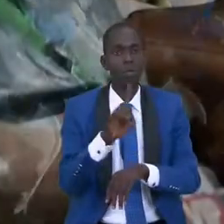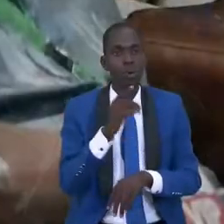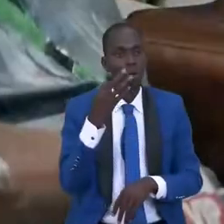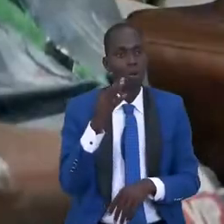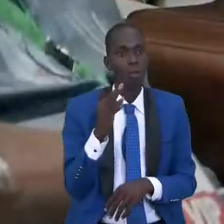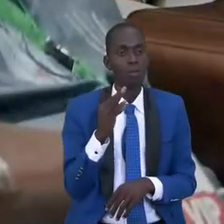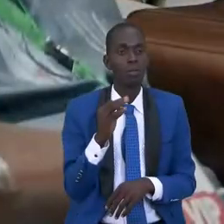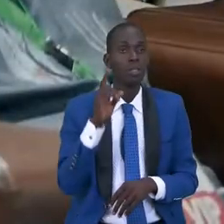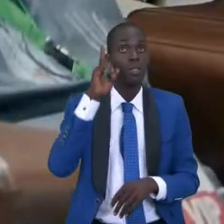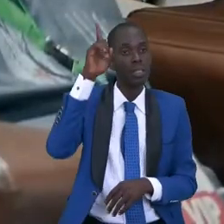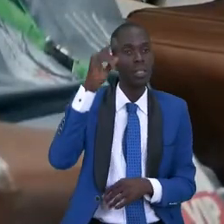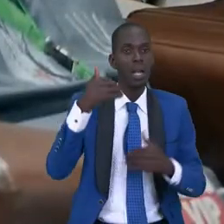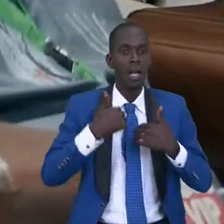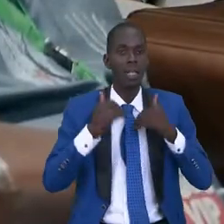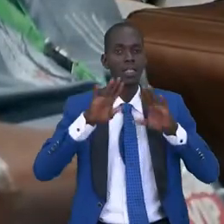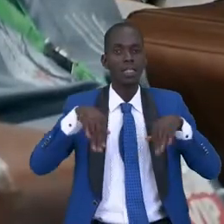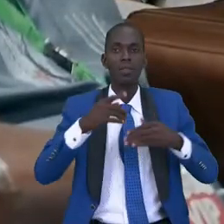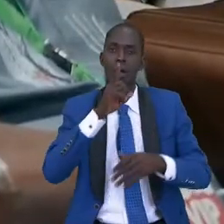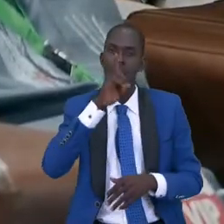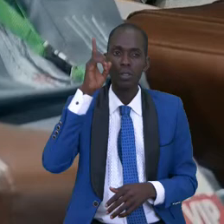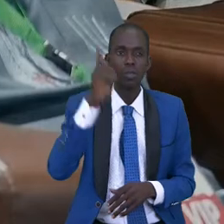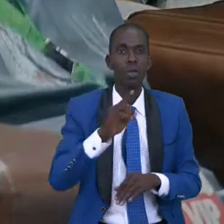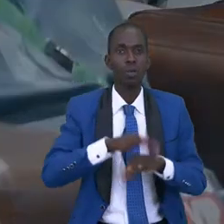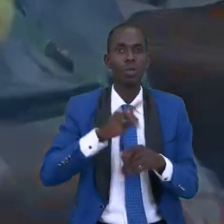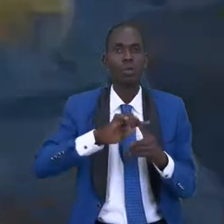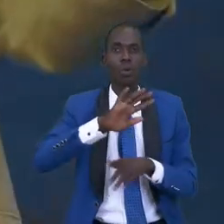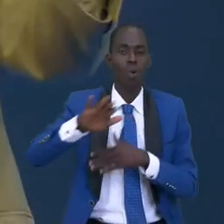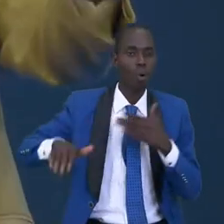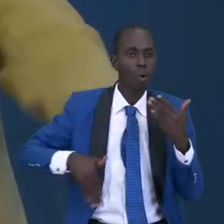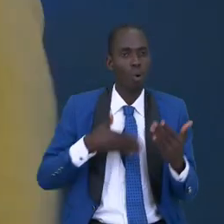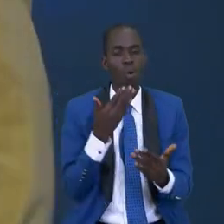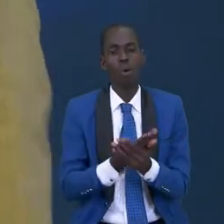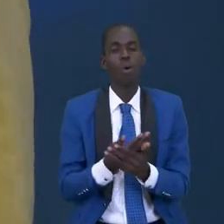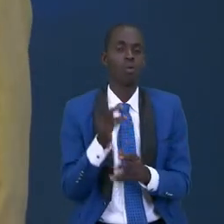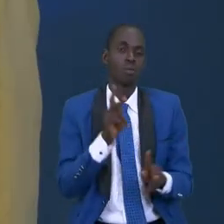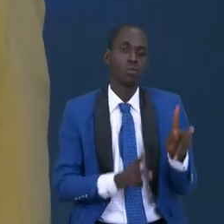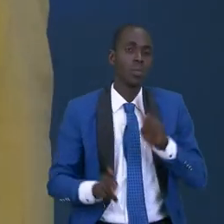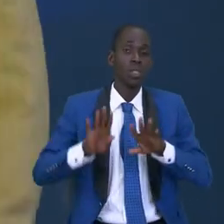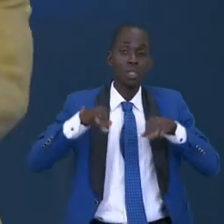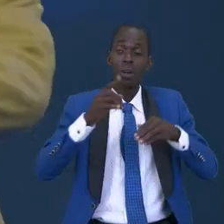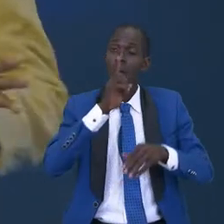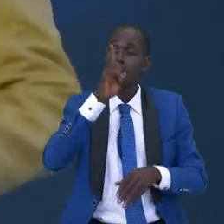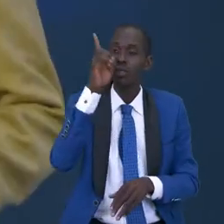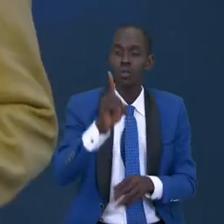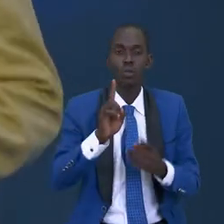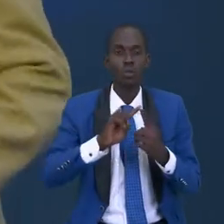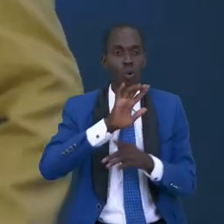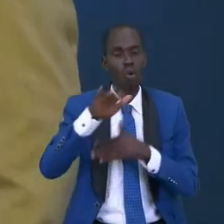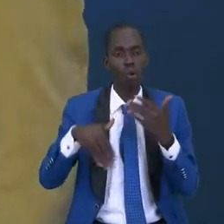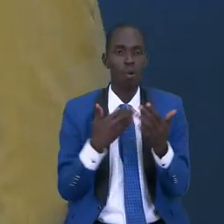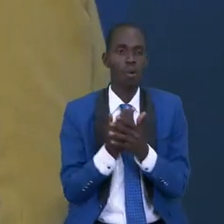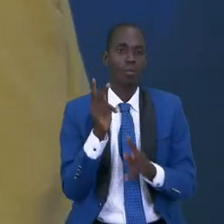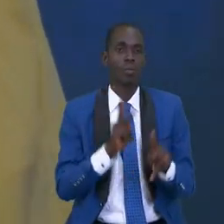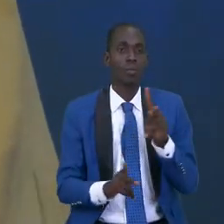given assurance unto all men. Has given assurance unto all men